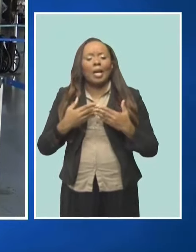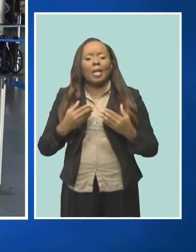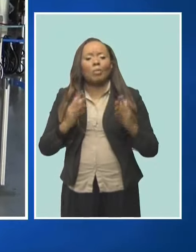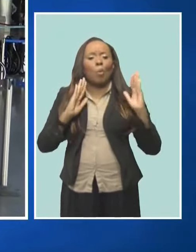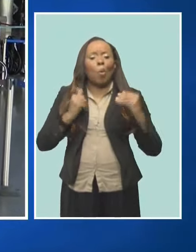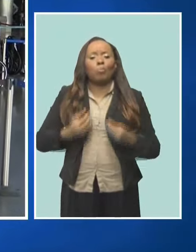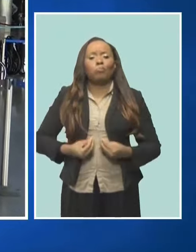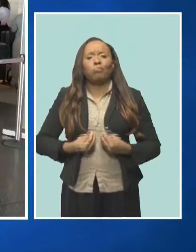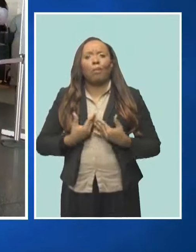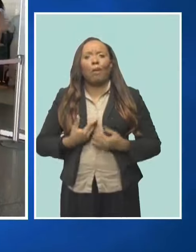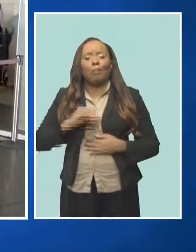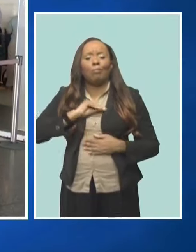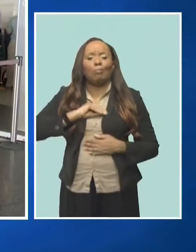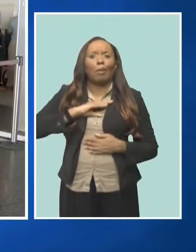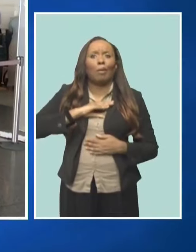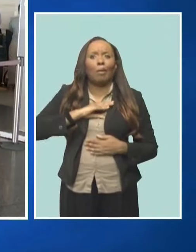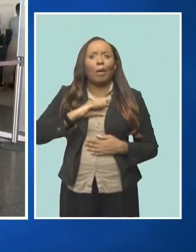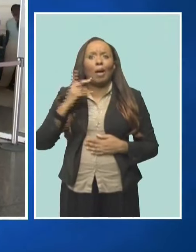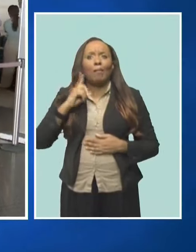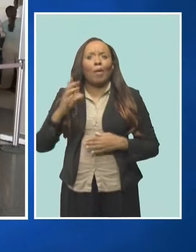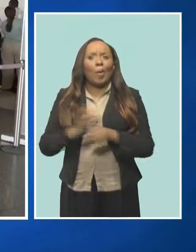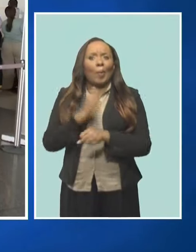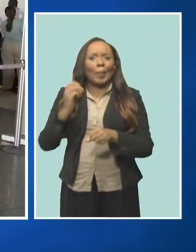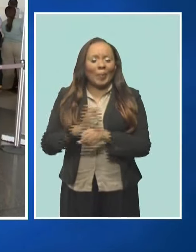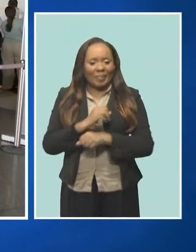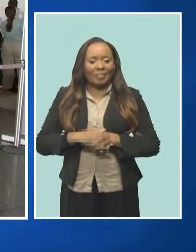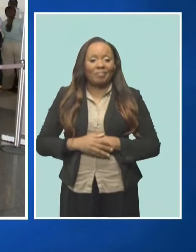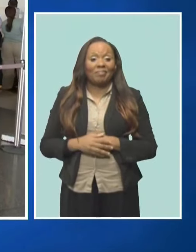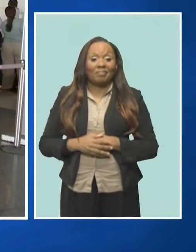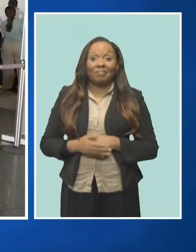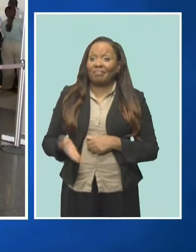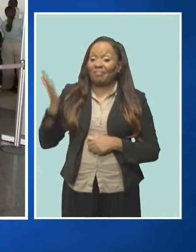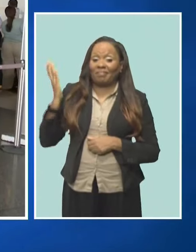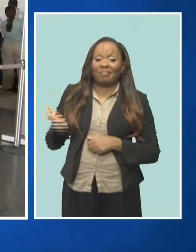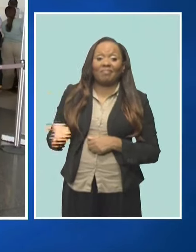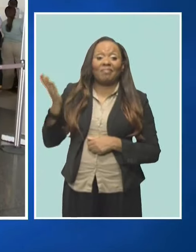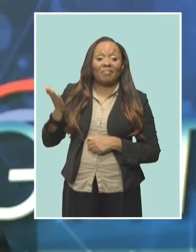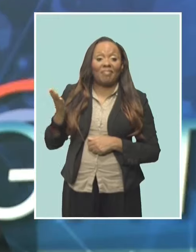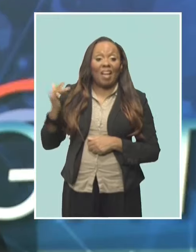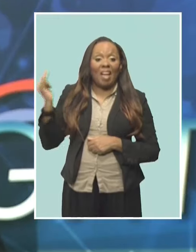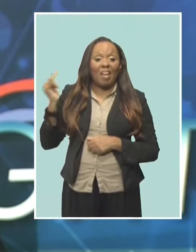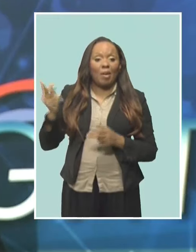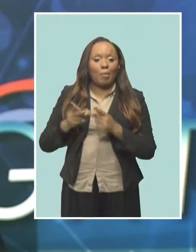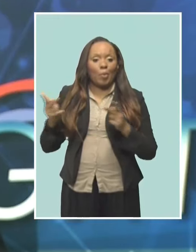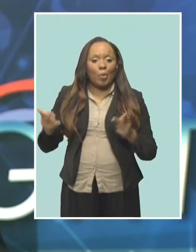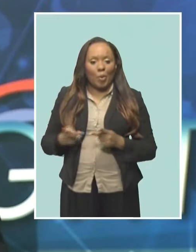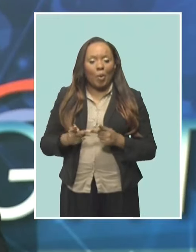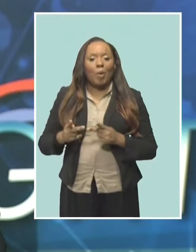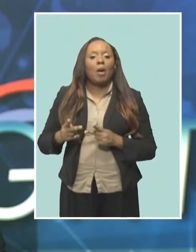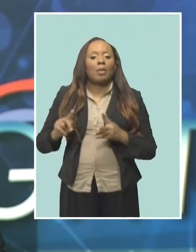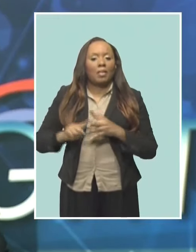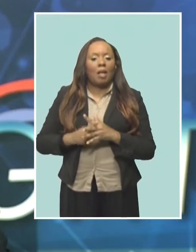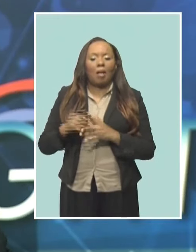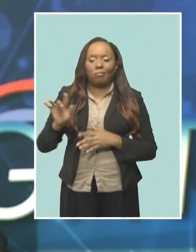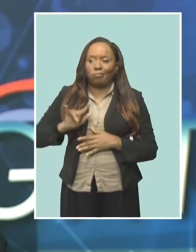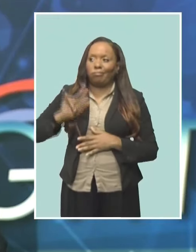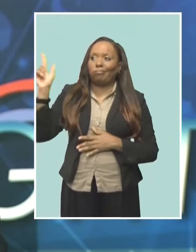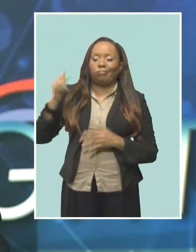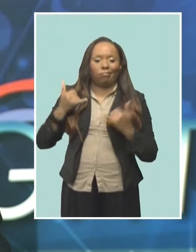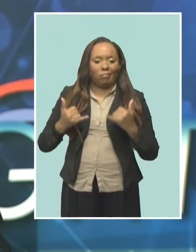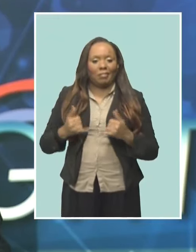hardware. Ms. Jilts Daniel was speaking to CBC News at the Grantley Adams International Airport, where the team started the journey today.